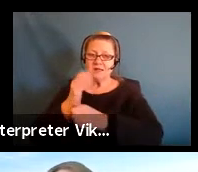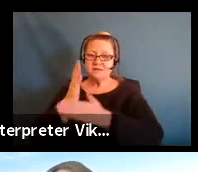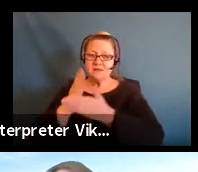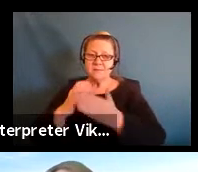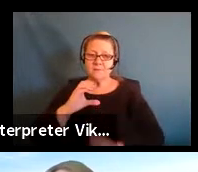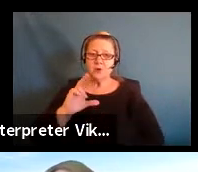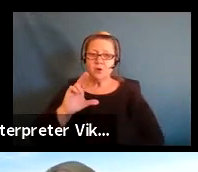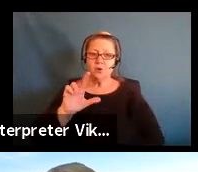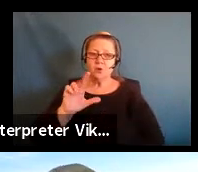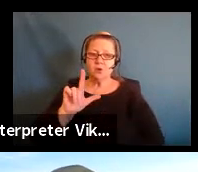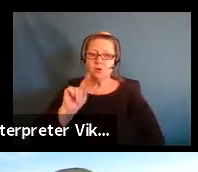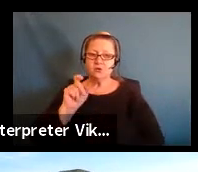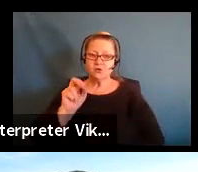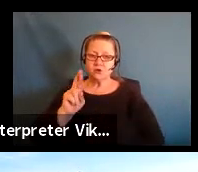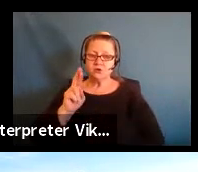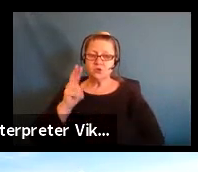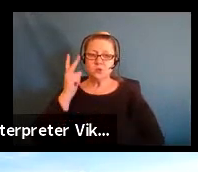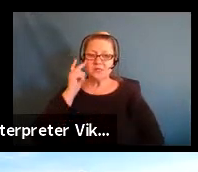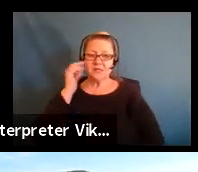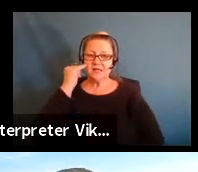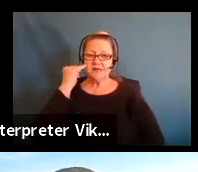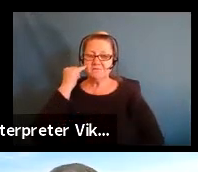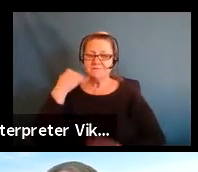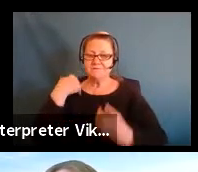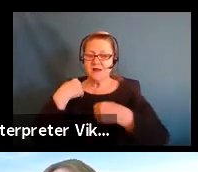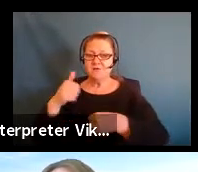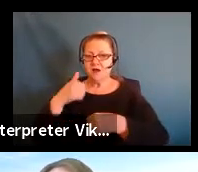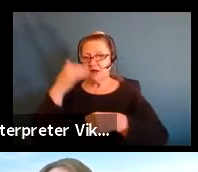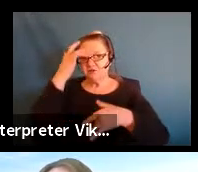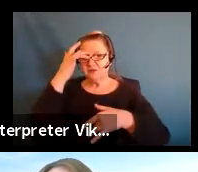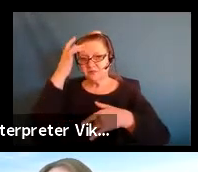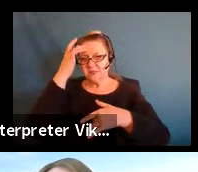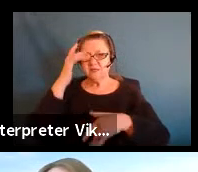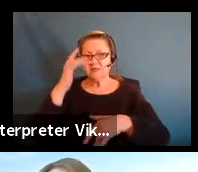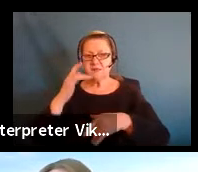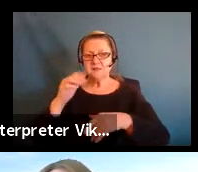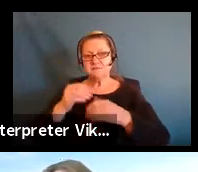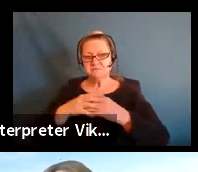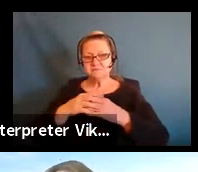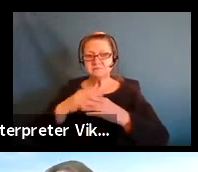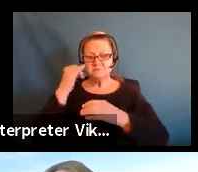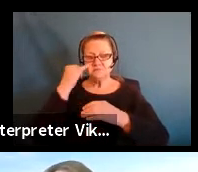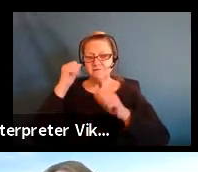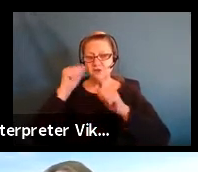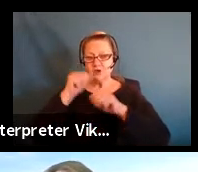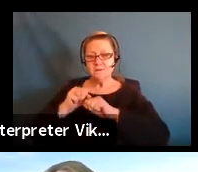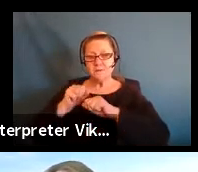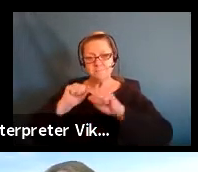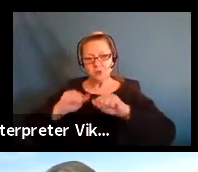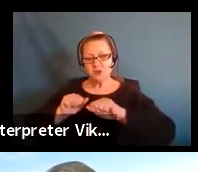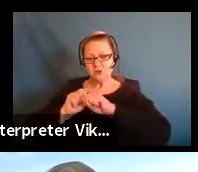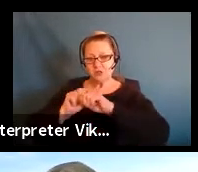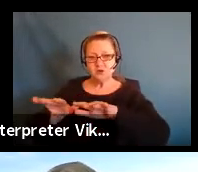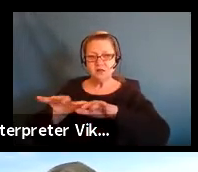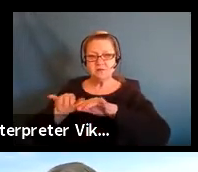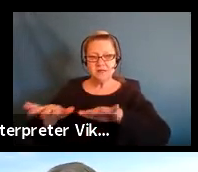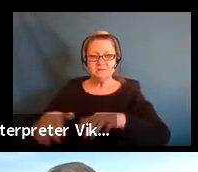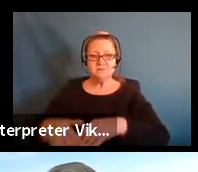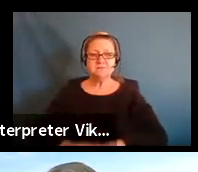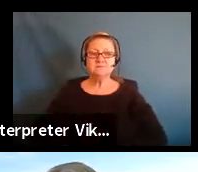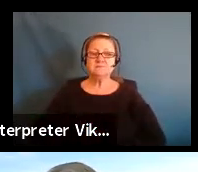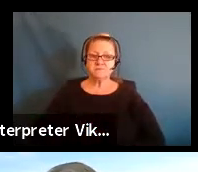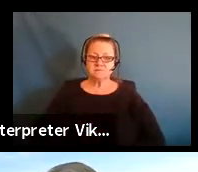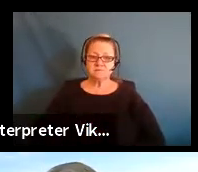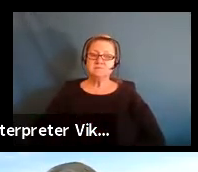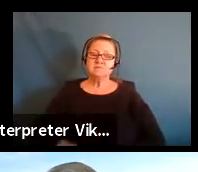if they are asymptomatic and infected and could potentially transmit. You're right that their animal model data suggested that